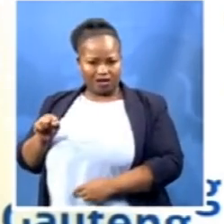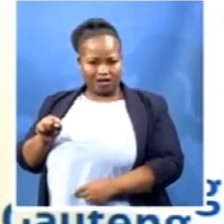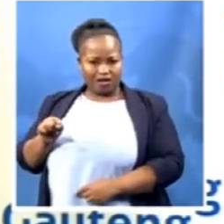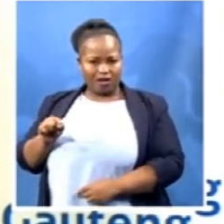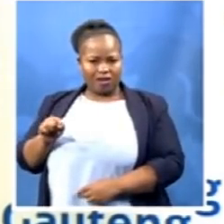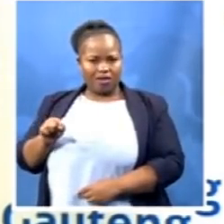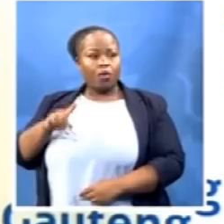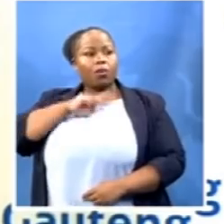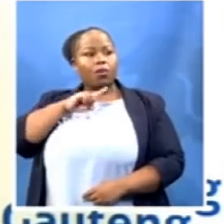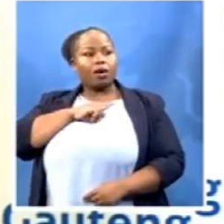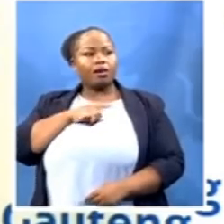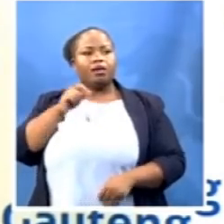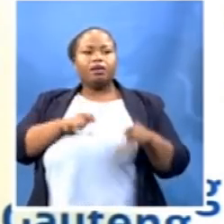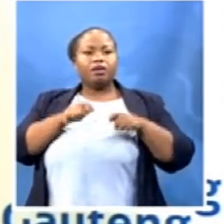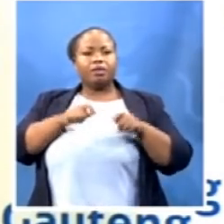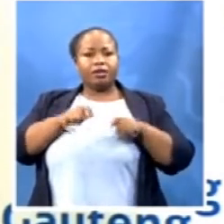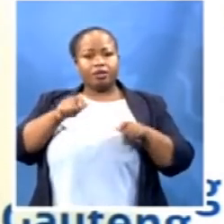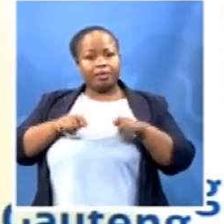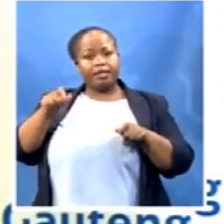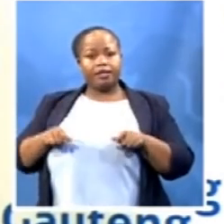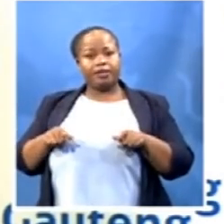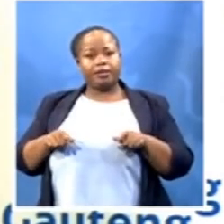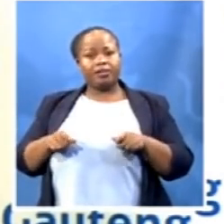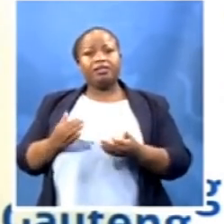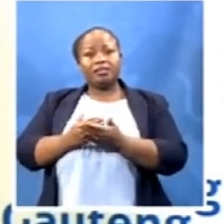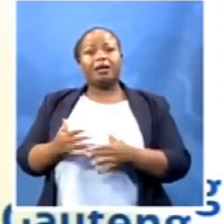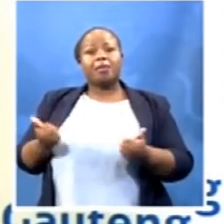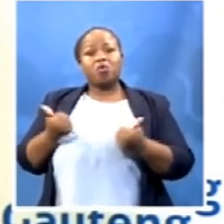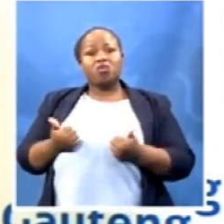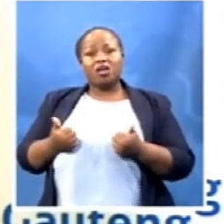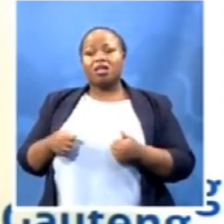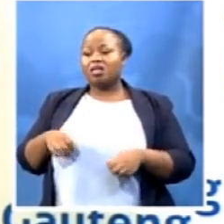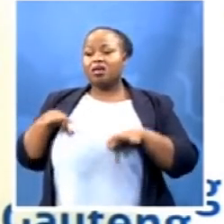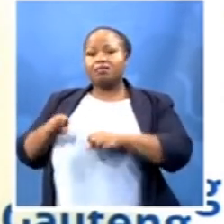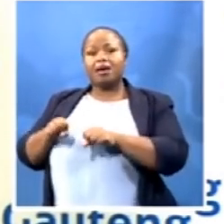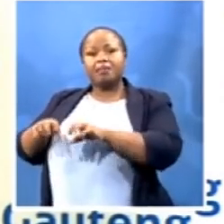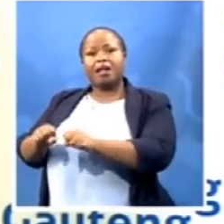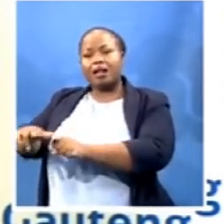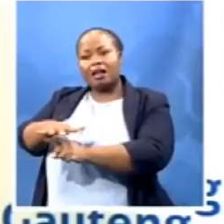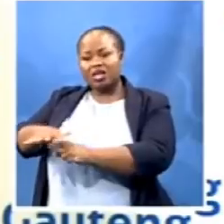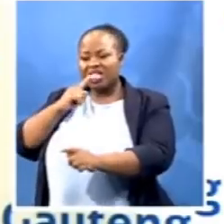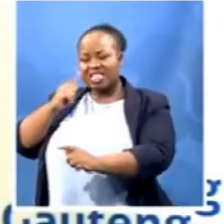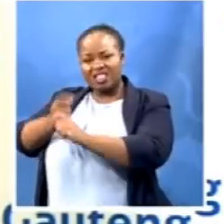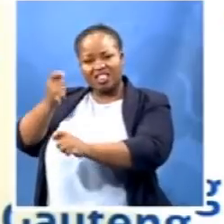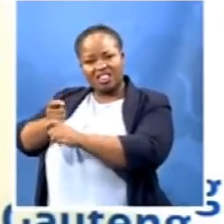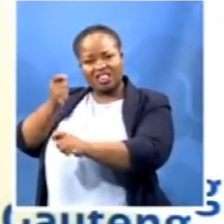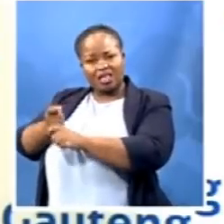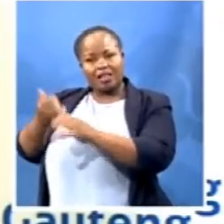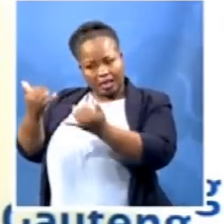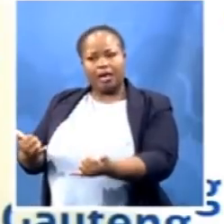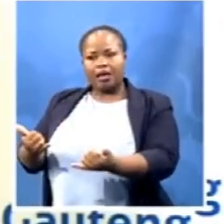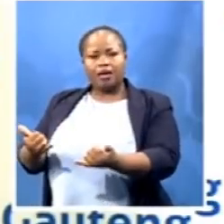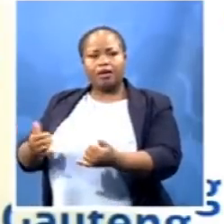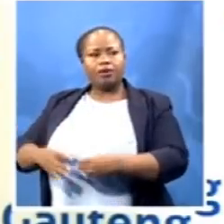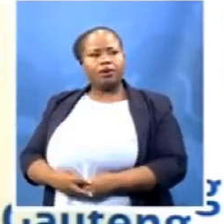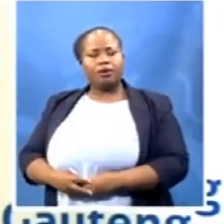building shacks as we speak. And some of those shacks are not occupied. They're empty. So